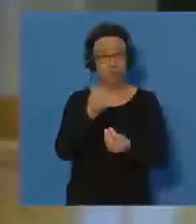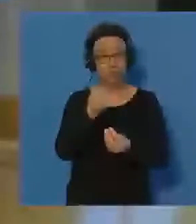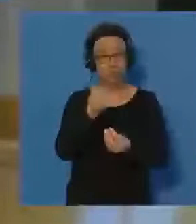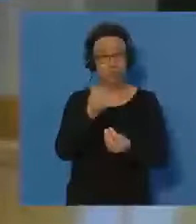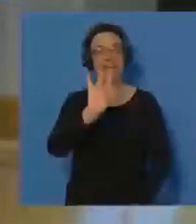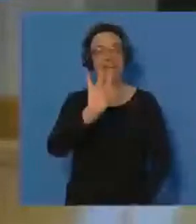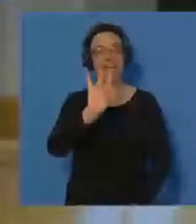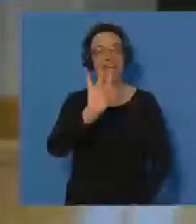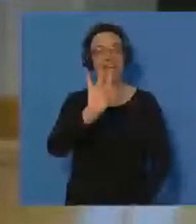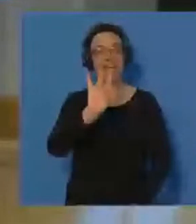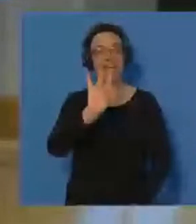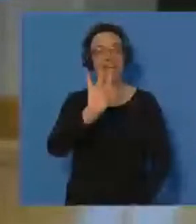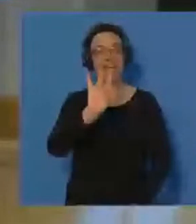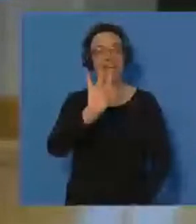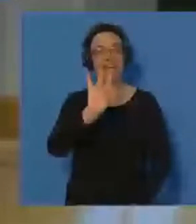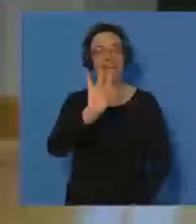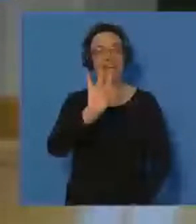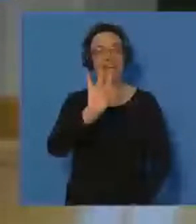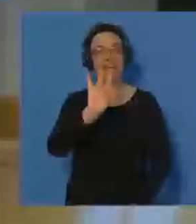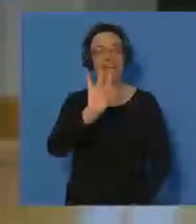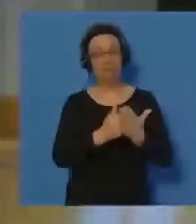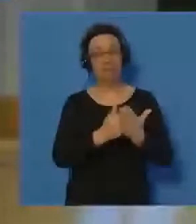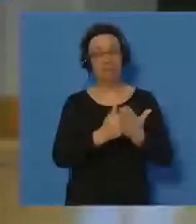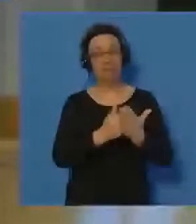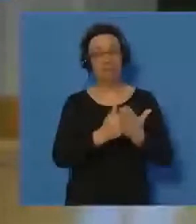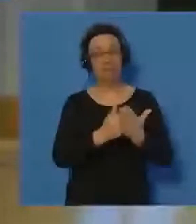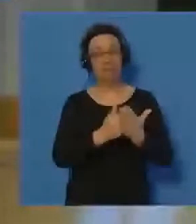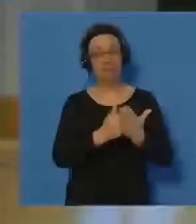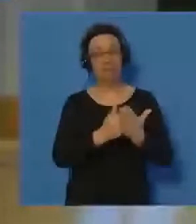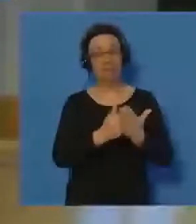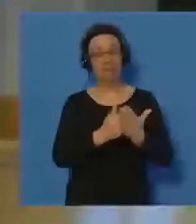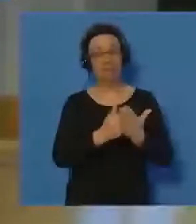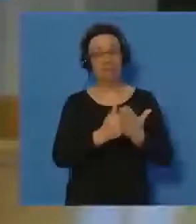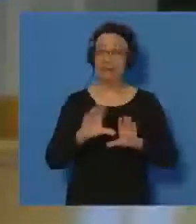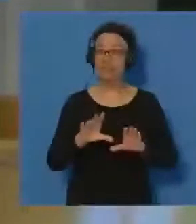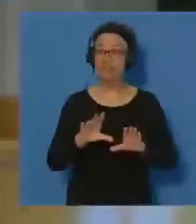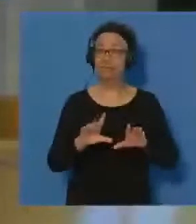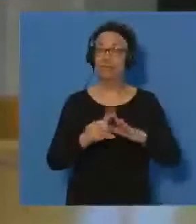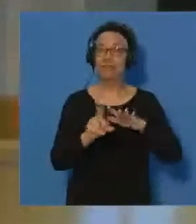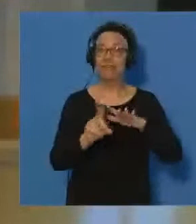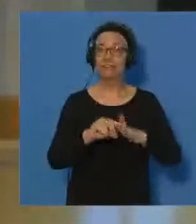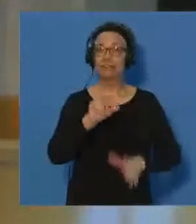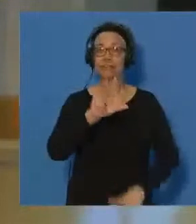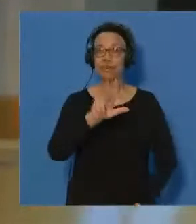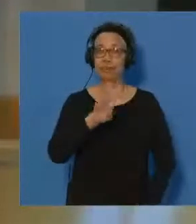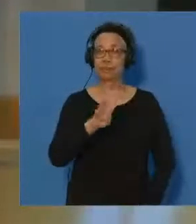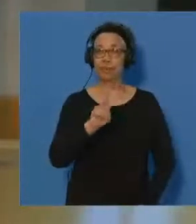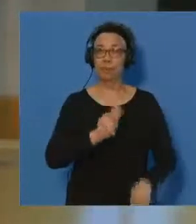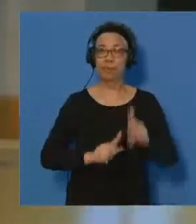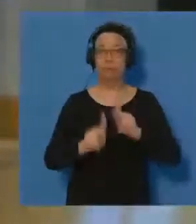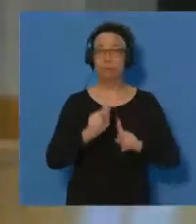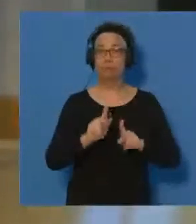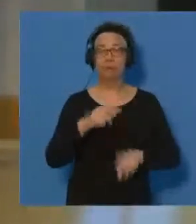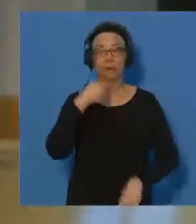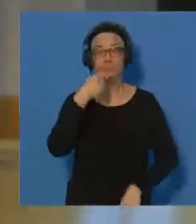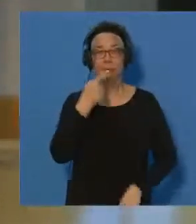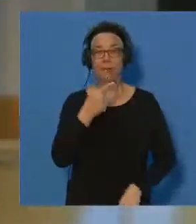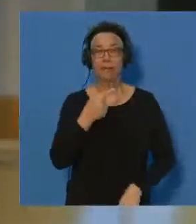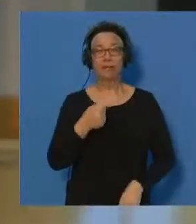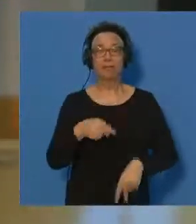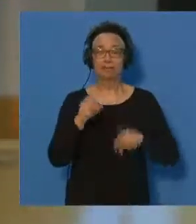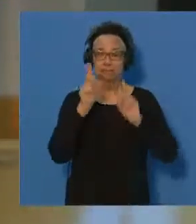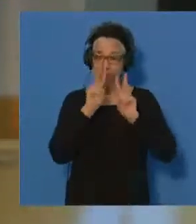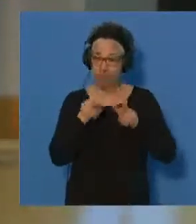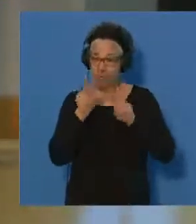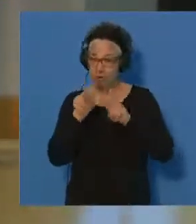follows. There are 43 active cases, of which 34 persons are under active public health monitoring and